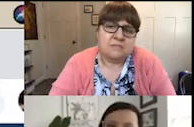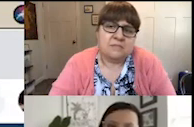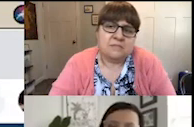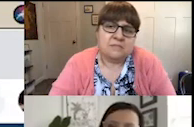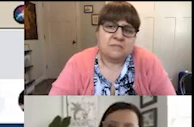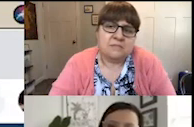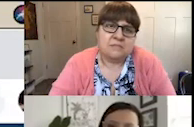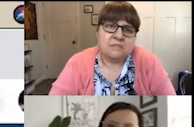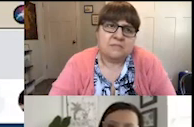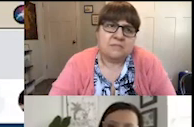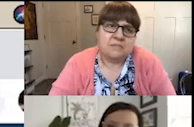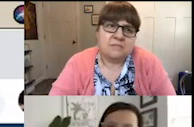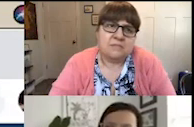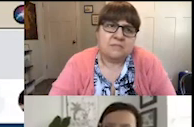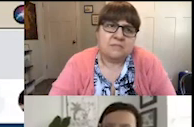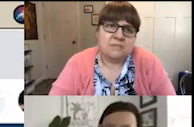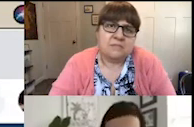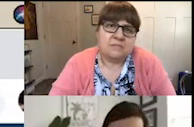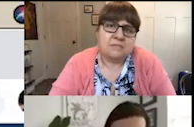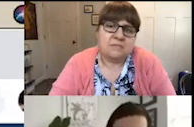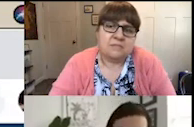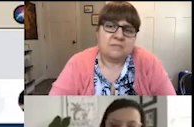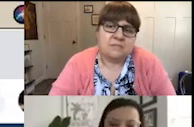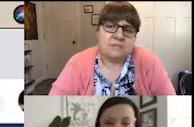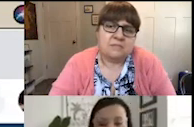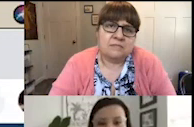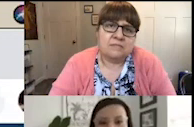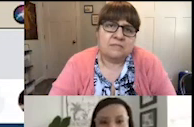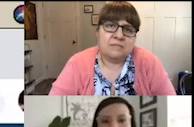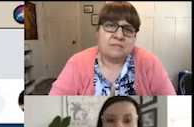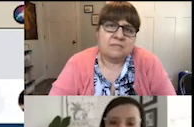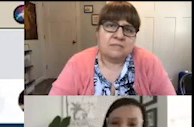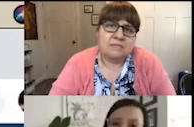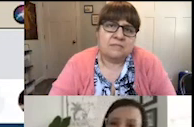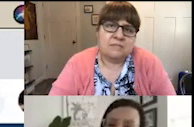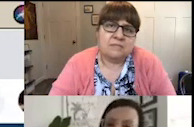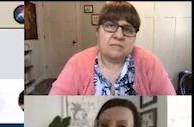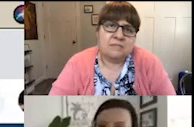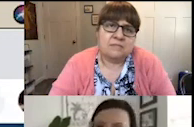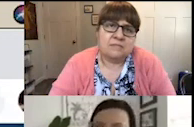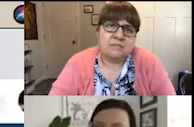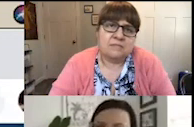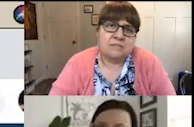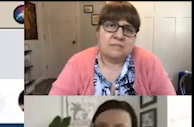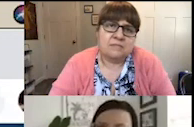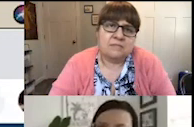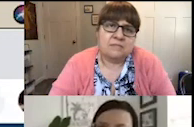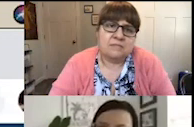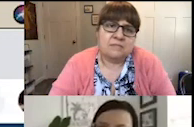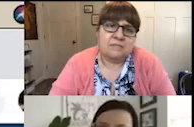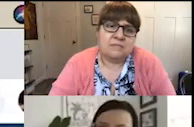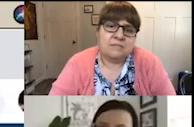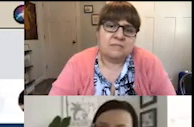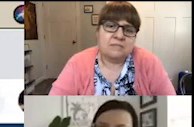some areas of research to start moving forward is, you know, how did regionally, so looking at the